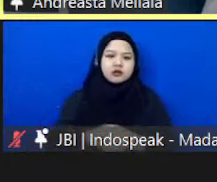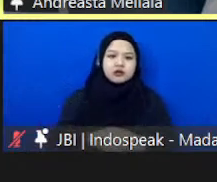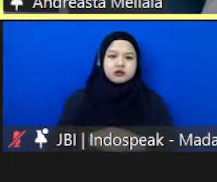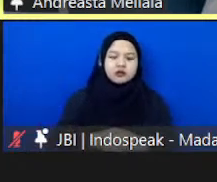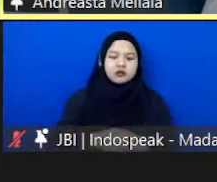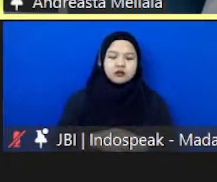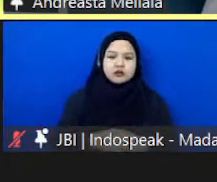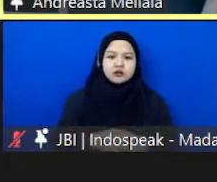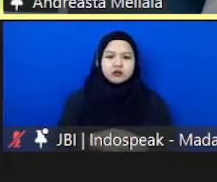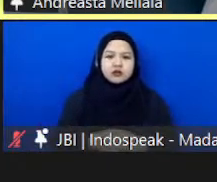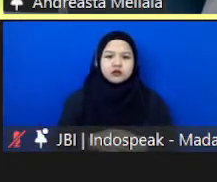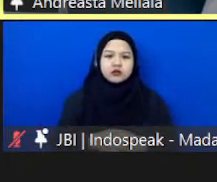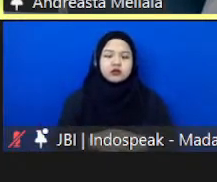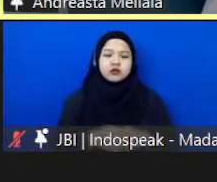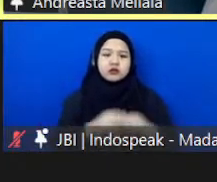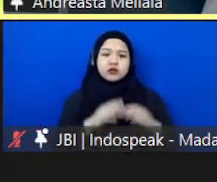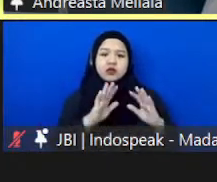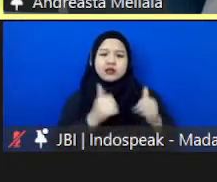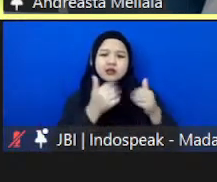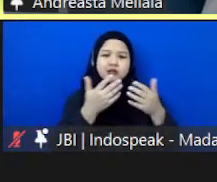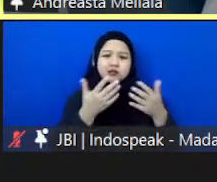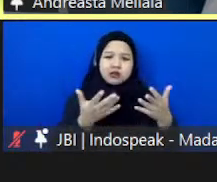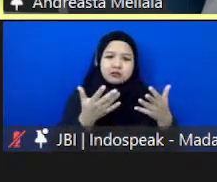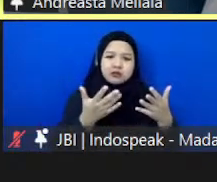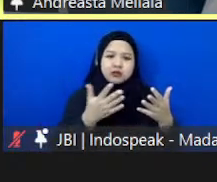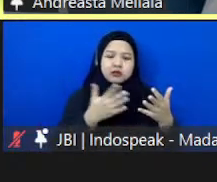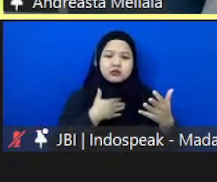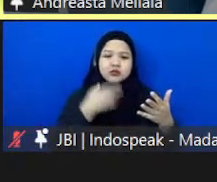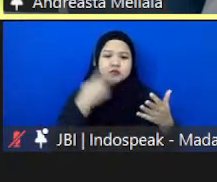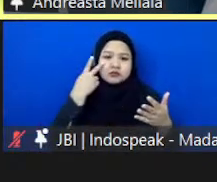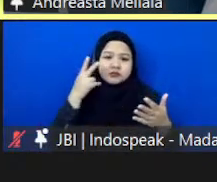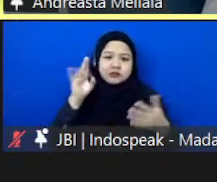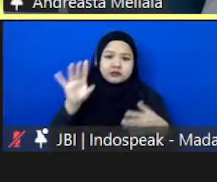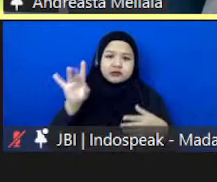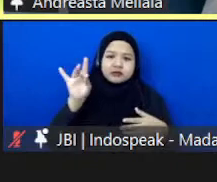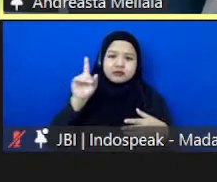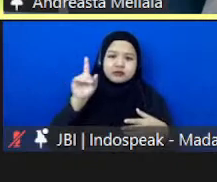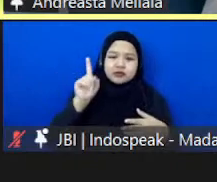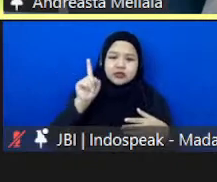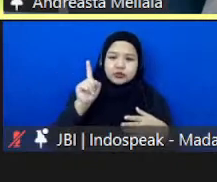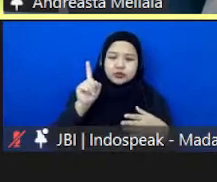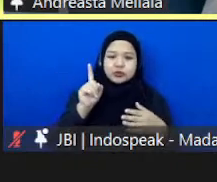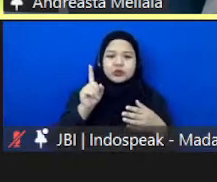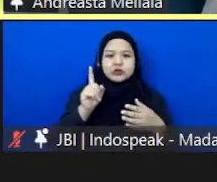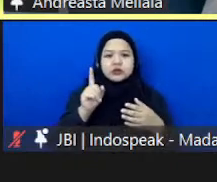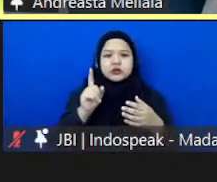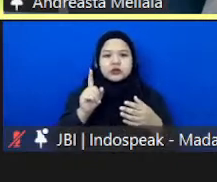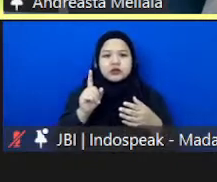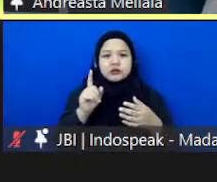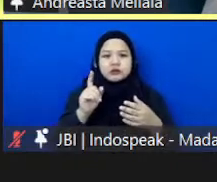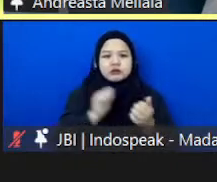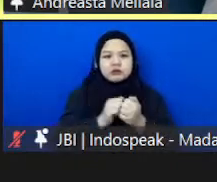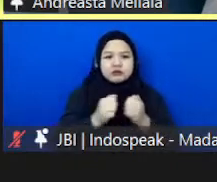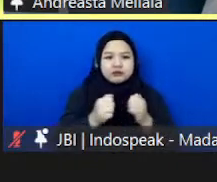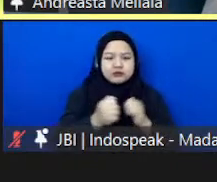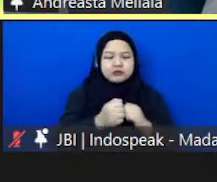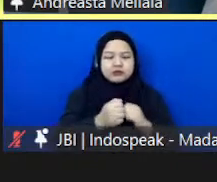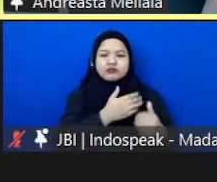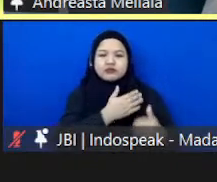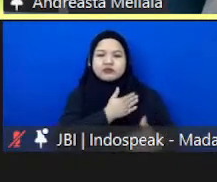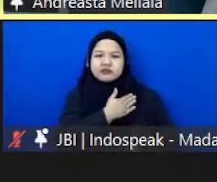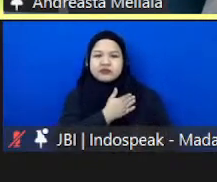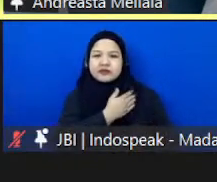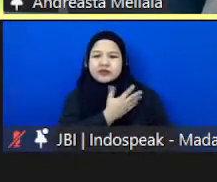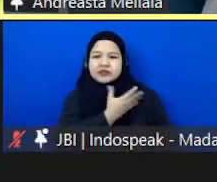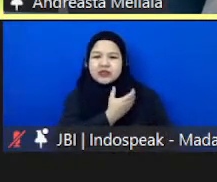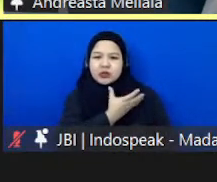what is the result? So I just pick up one case here about the heart disease. And from these figures, you